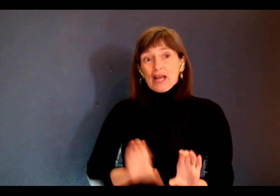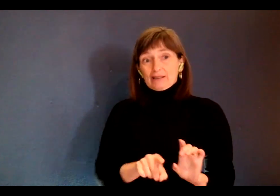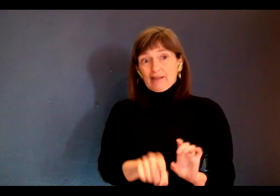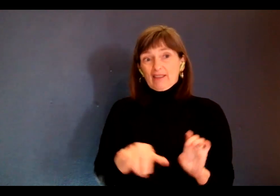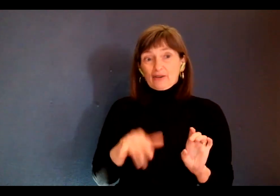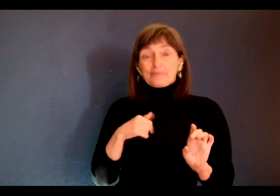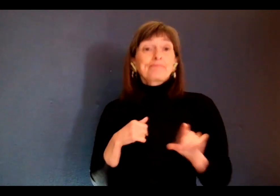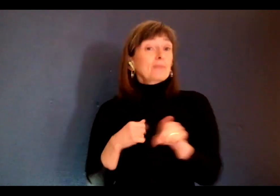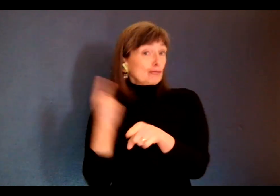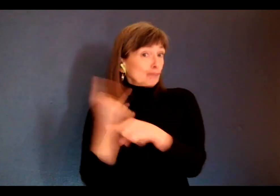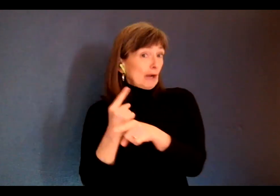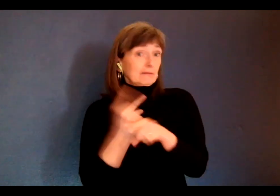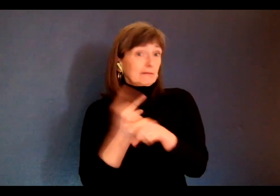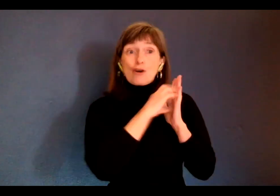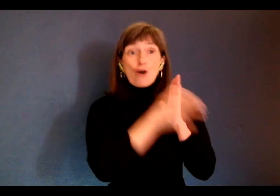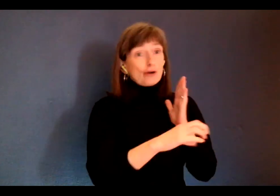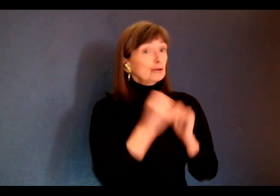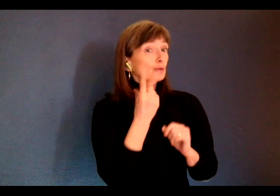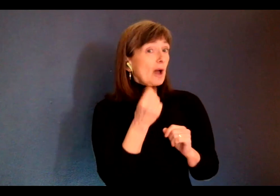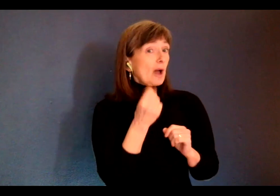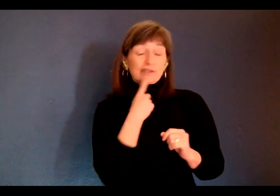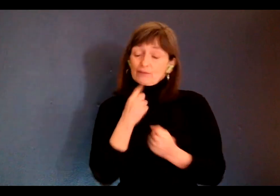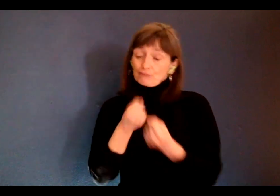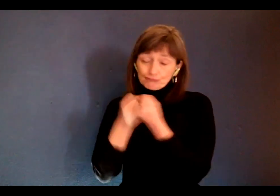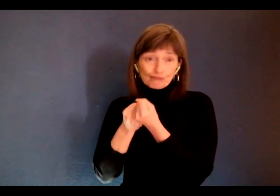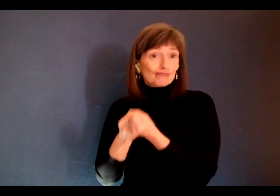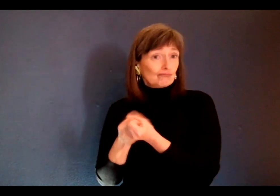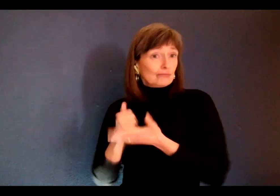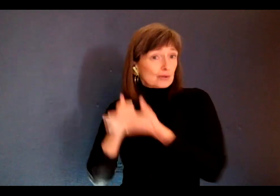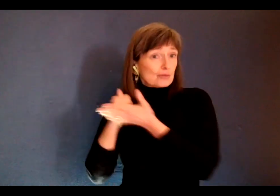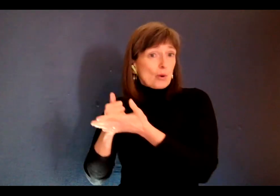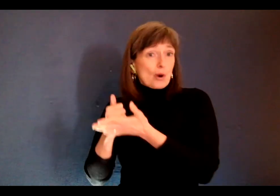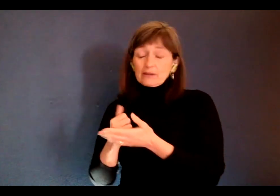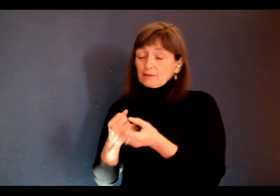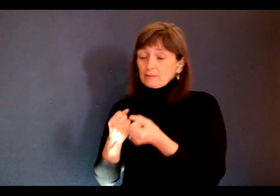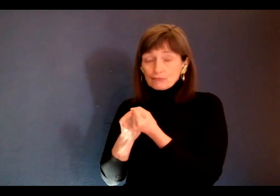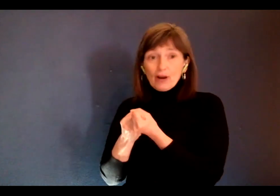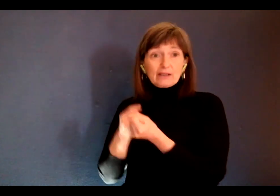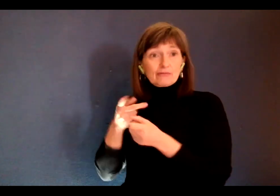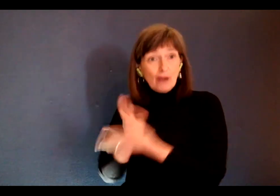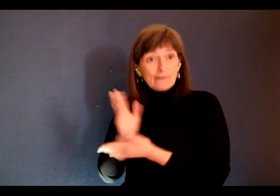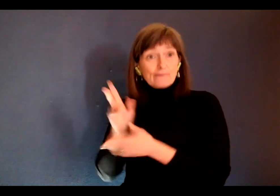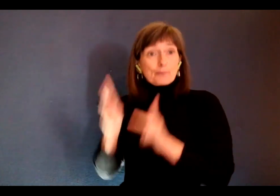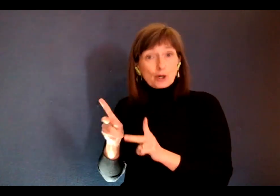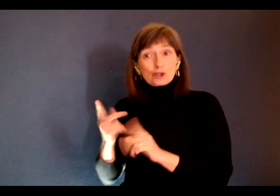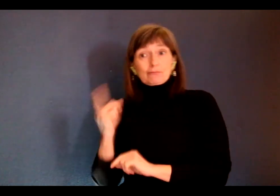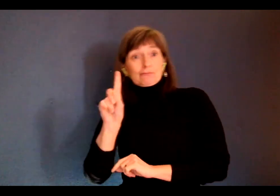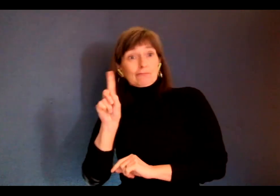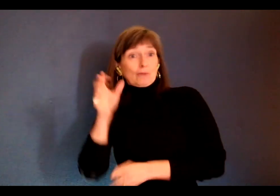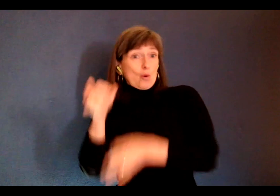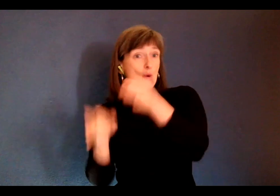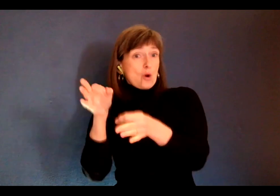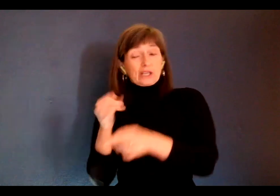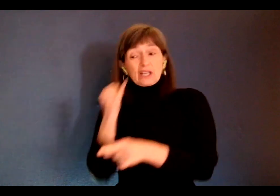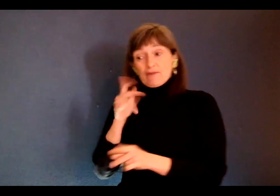for equitable representation before the law. So it does go to the right for an adult who is tangled up in this adult